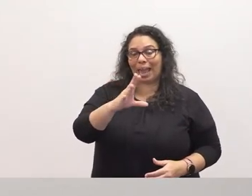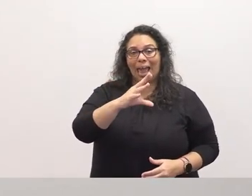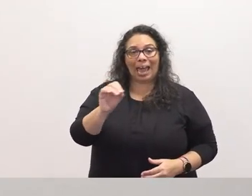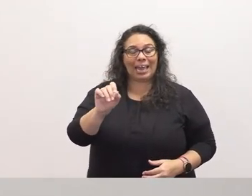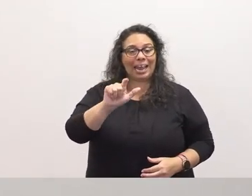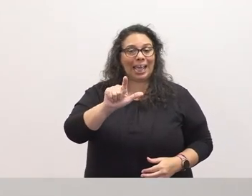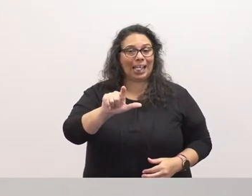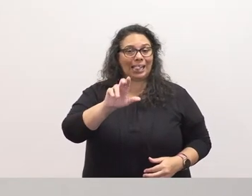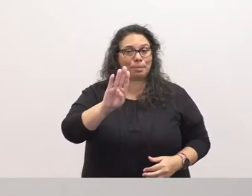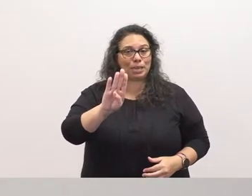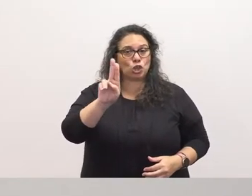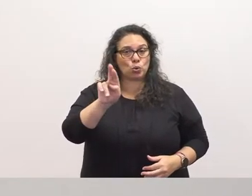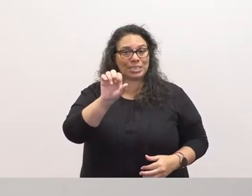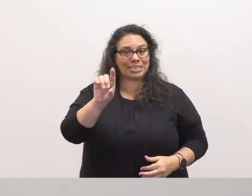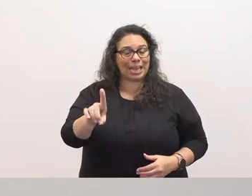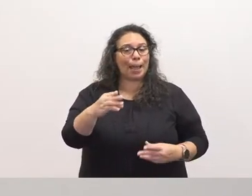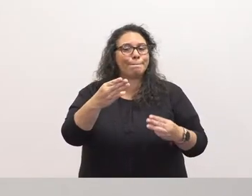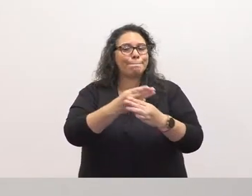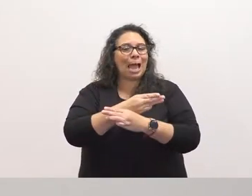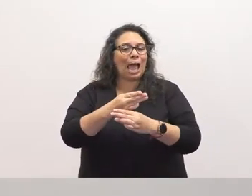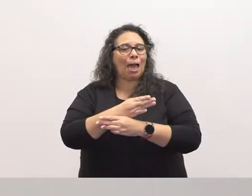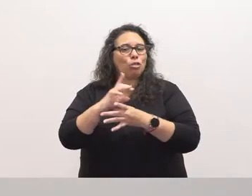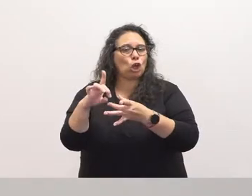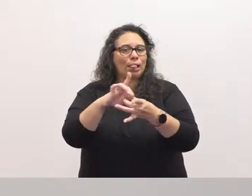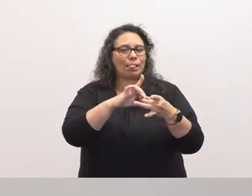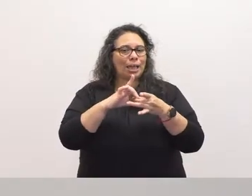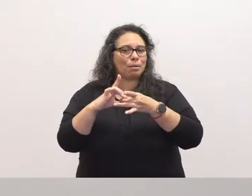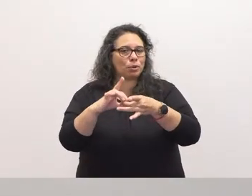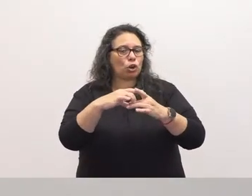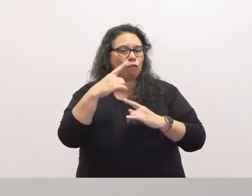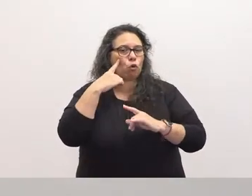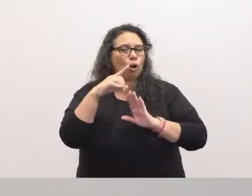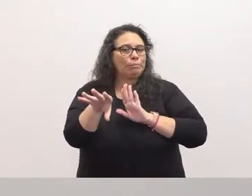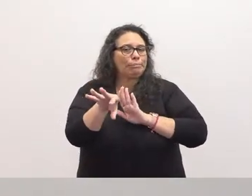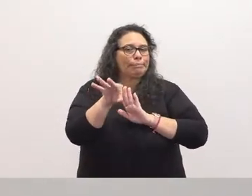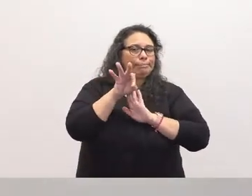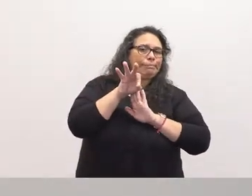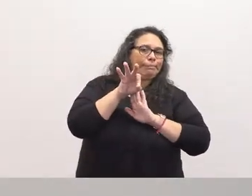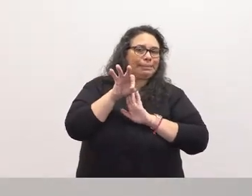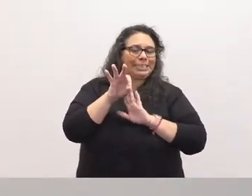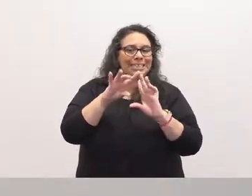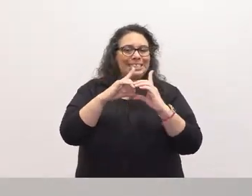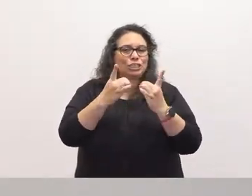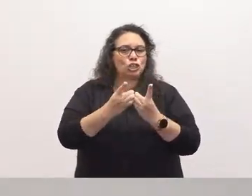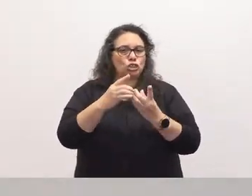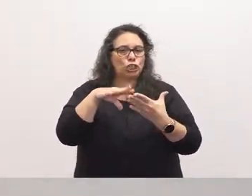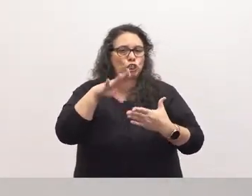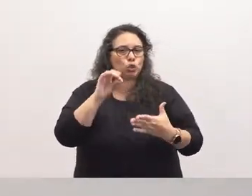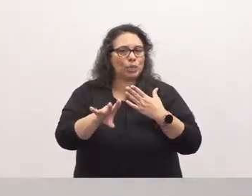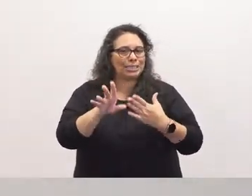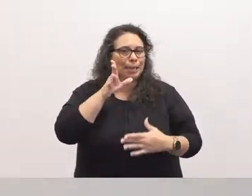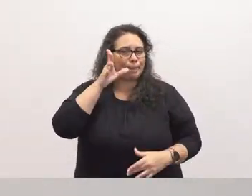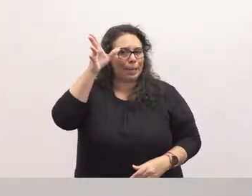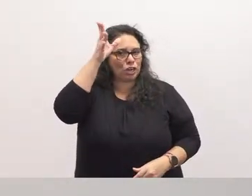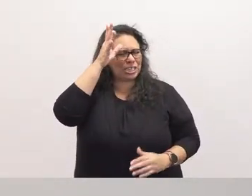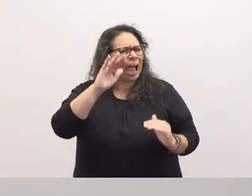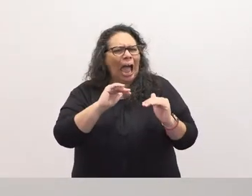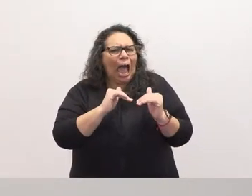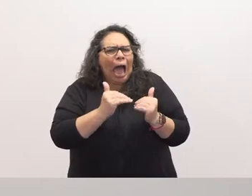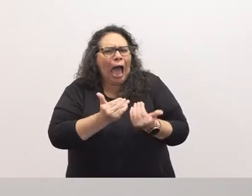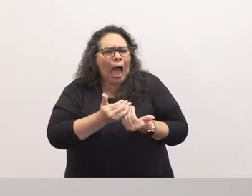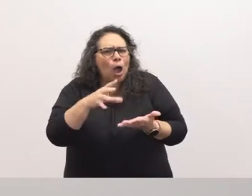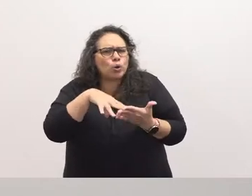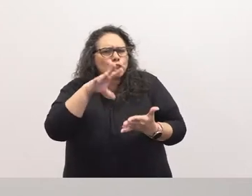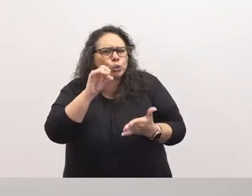LBUSD Math Collaborative for selected district students and their parents. So my question is, how are students going